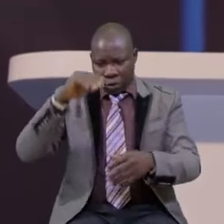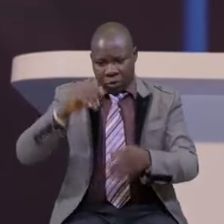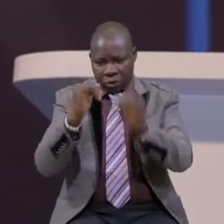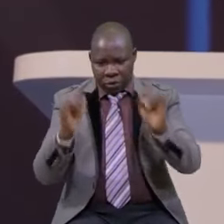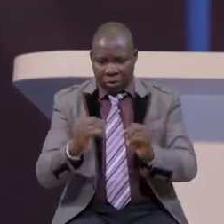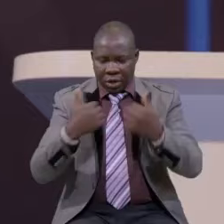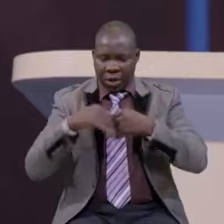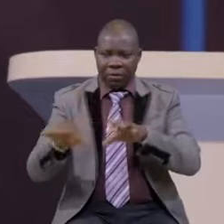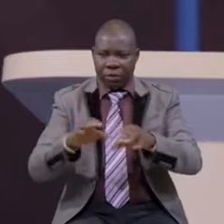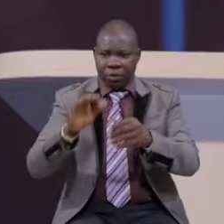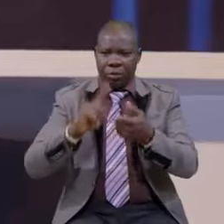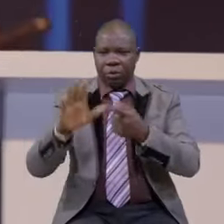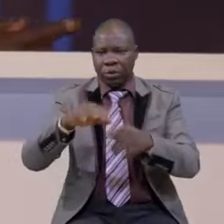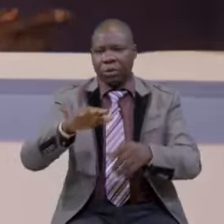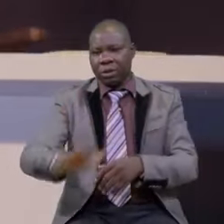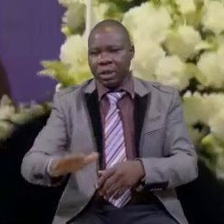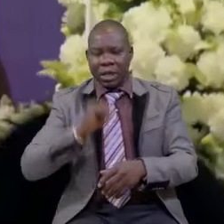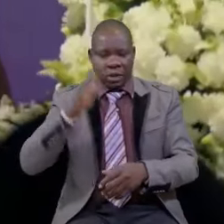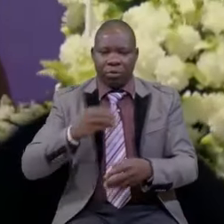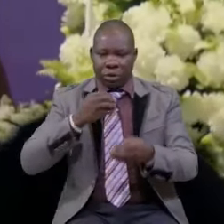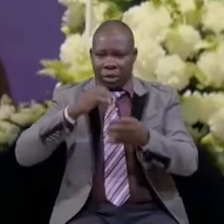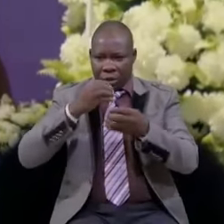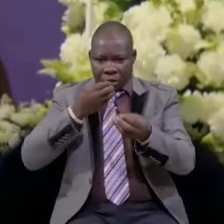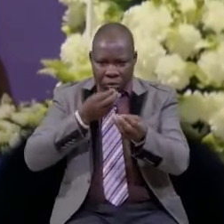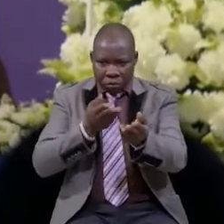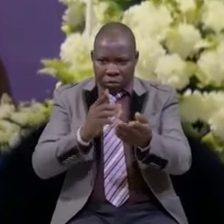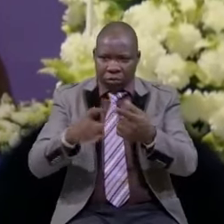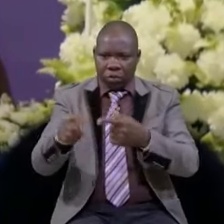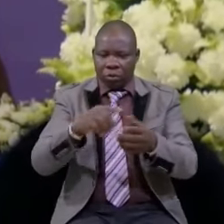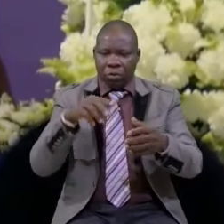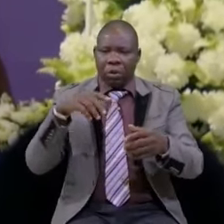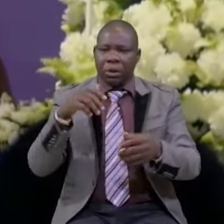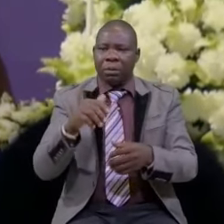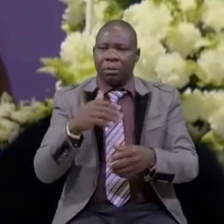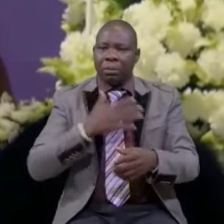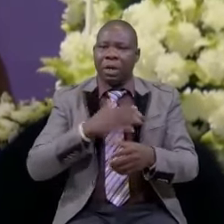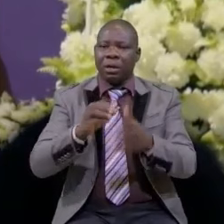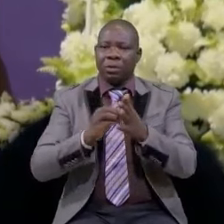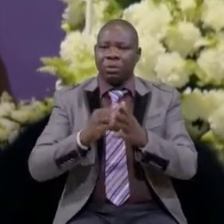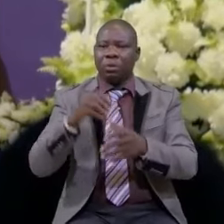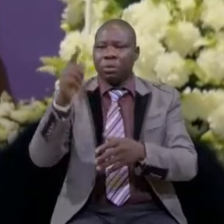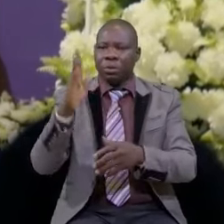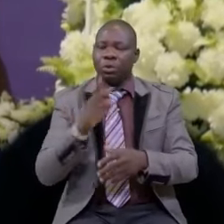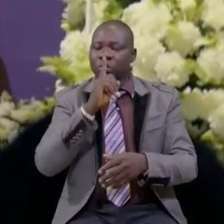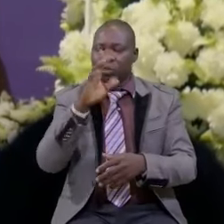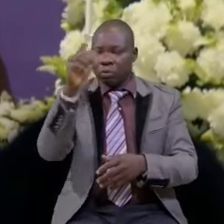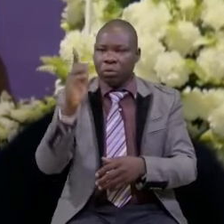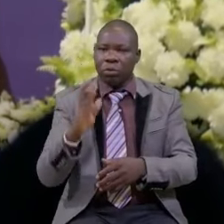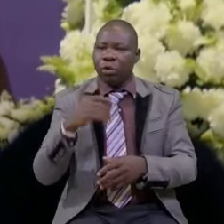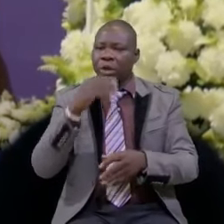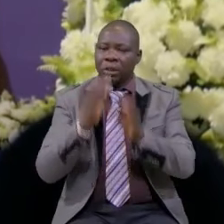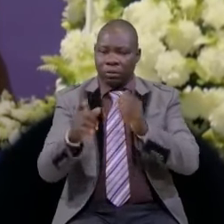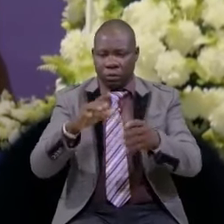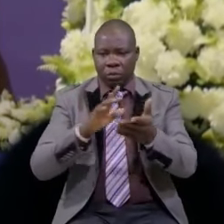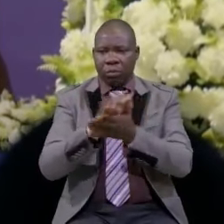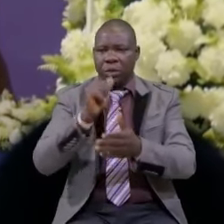Savior, King of Kings, and Lord of Lords. And if you believe in him, he'll heal your child. I said, no, no.